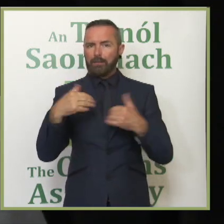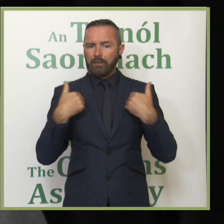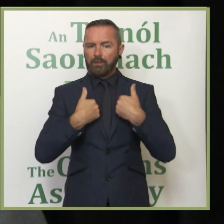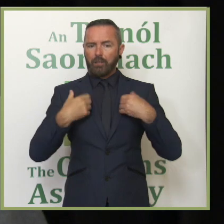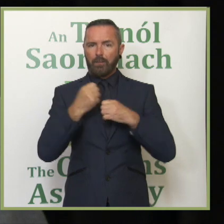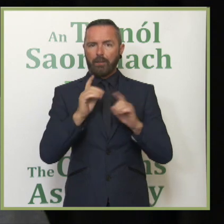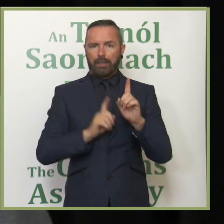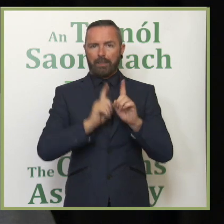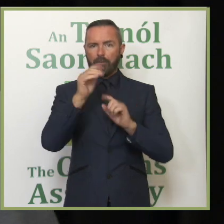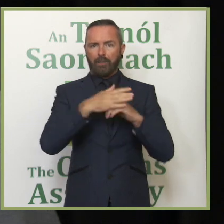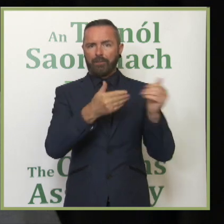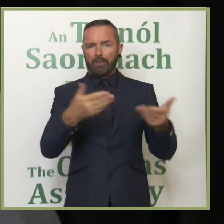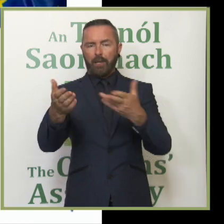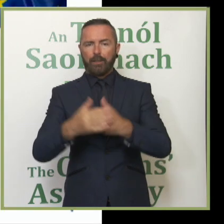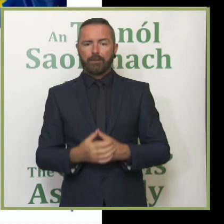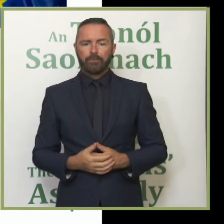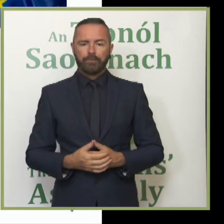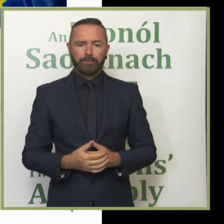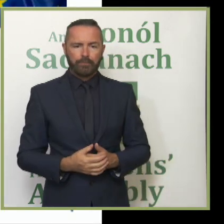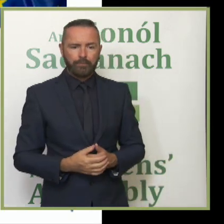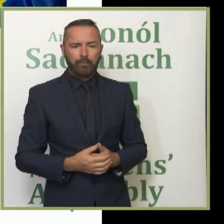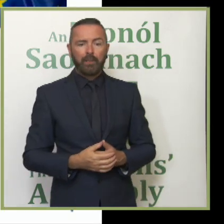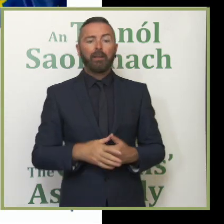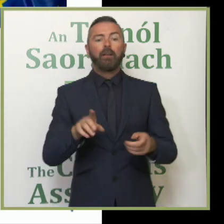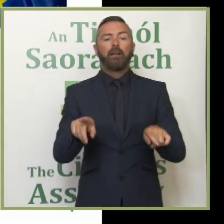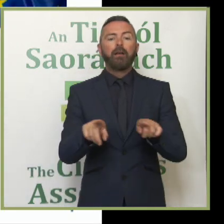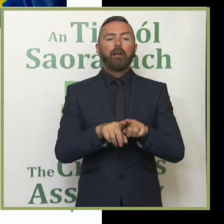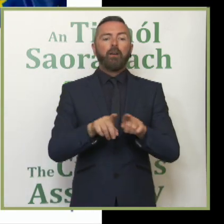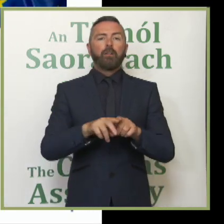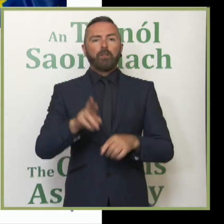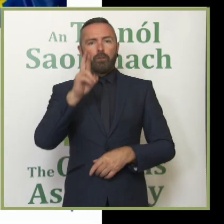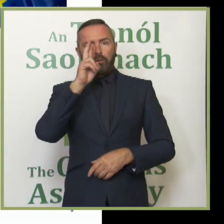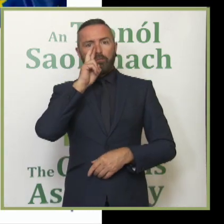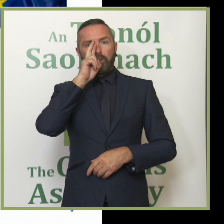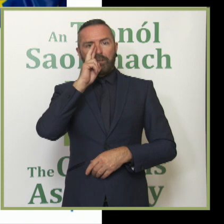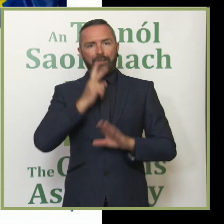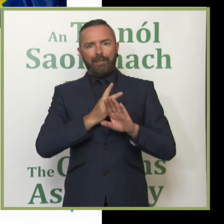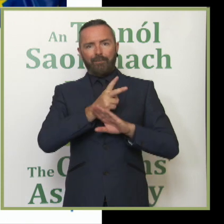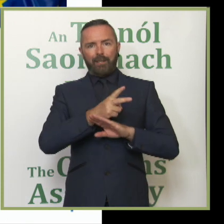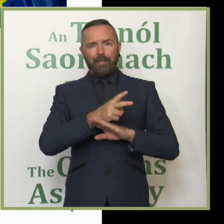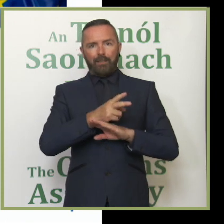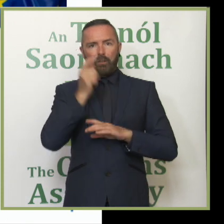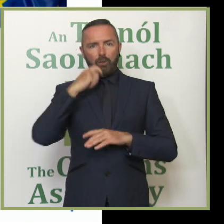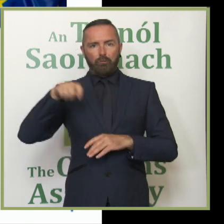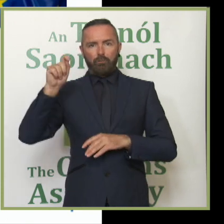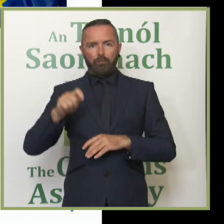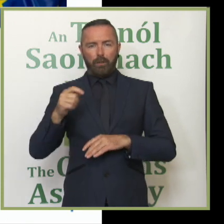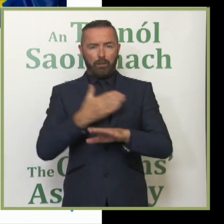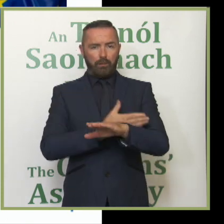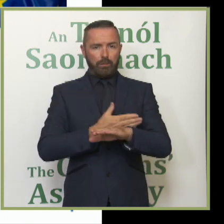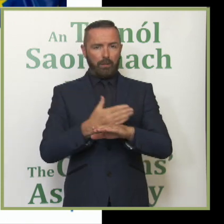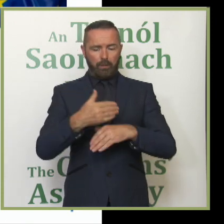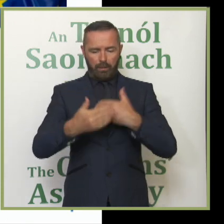drug markets. Russia's invasion of Ukraine in February 2022 has triggered a major and ongoing